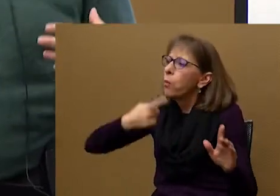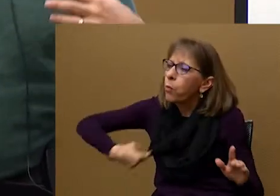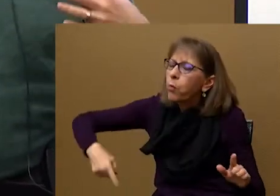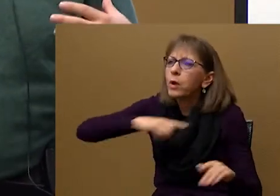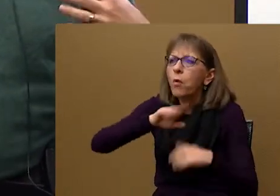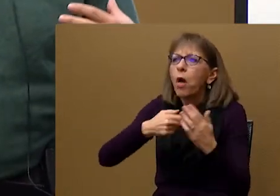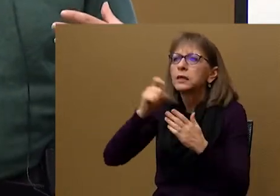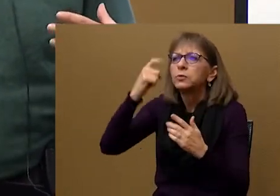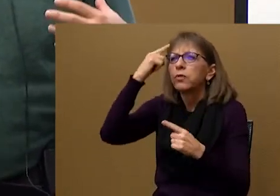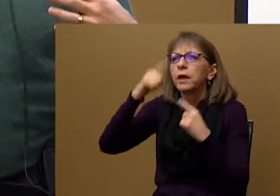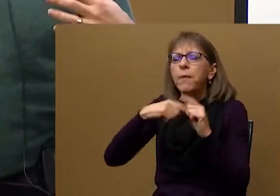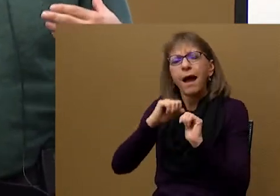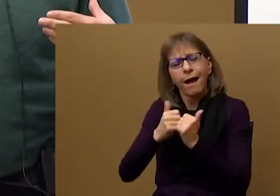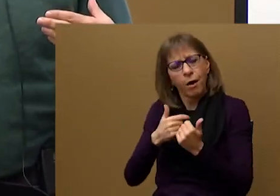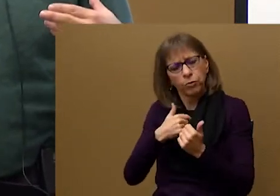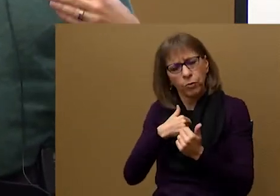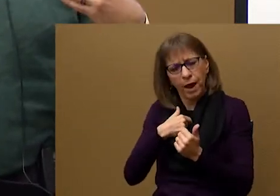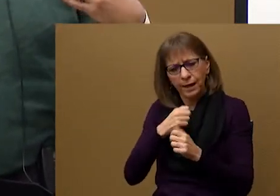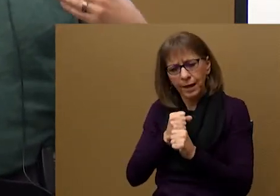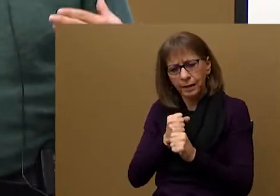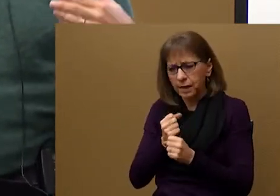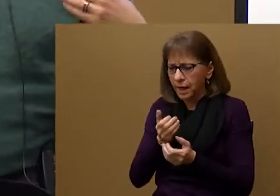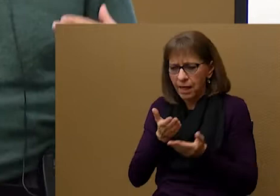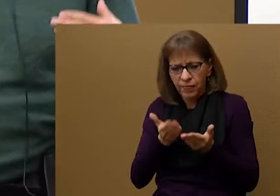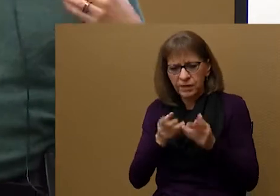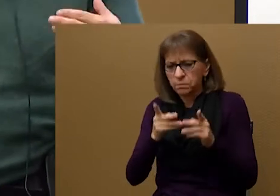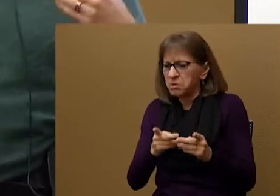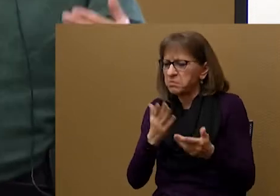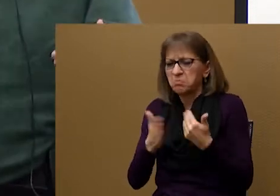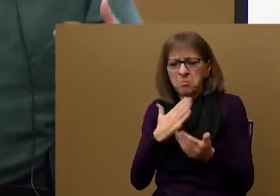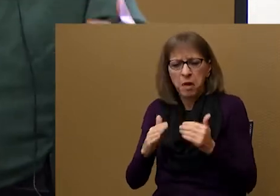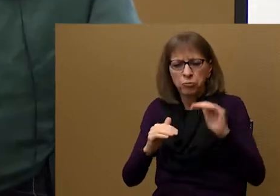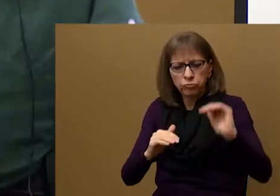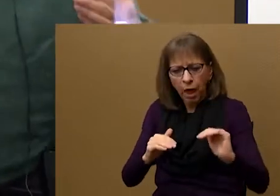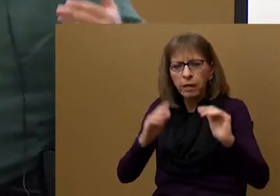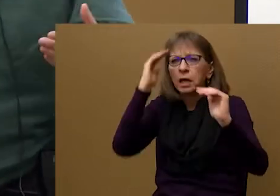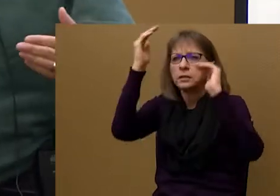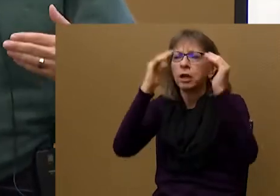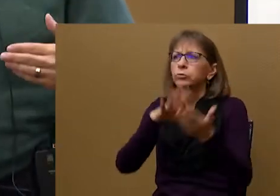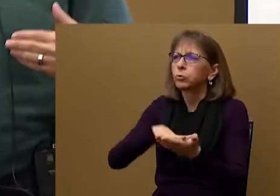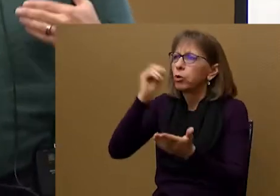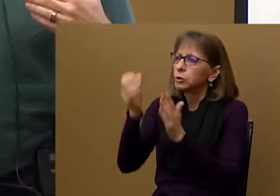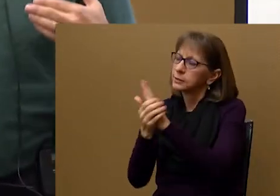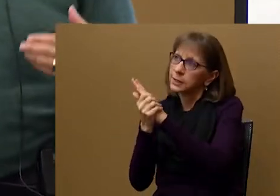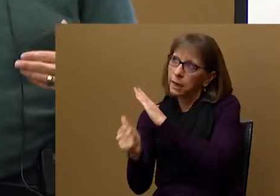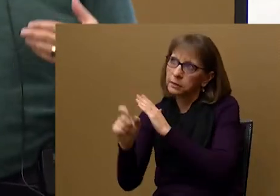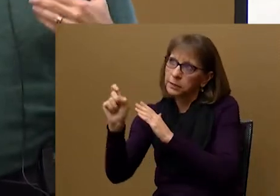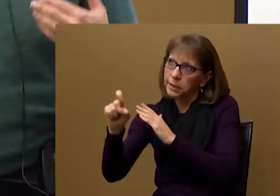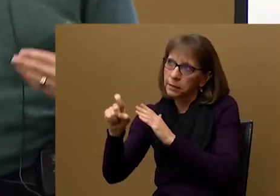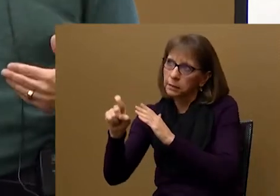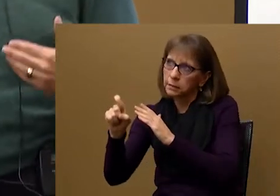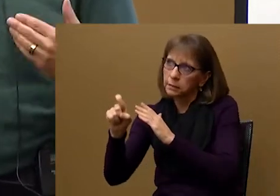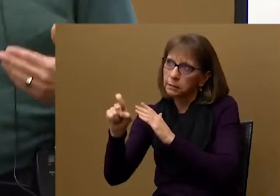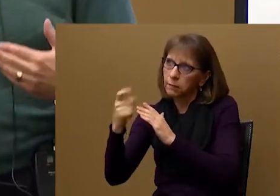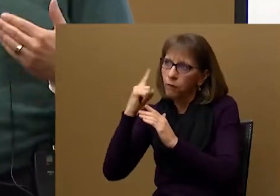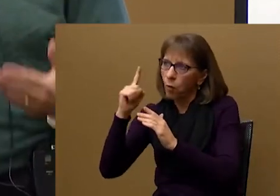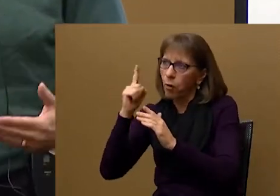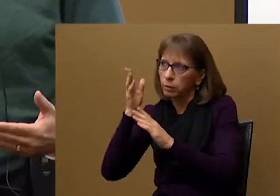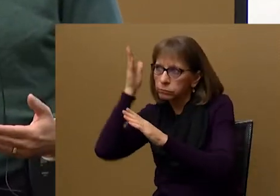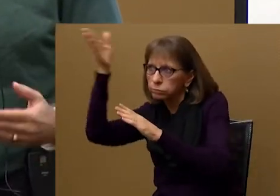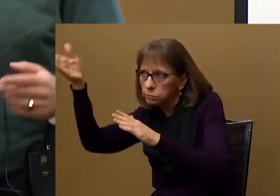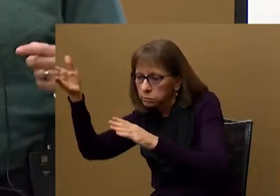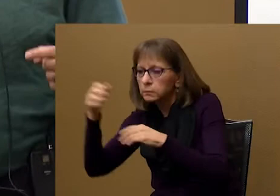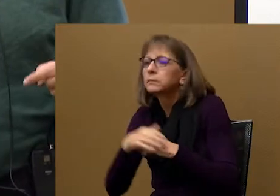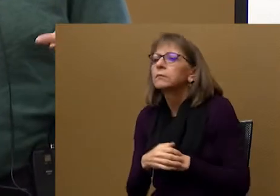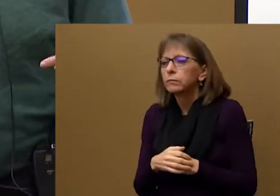all need, in some ways, to be thinking about how do I get this person, child or adult, to be learning the skills that they need to